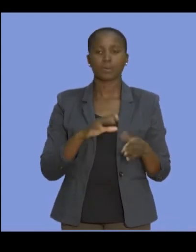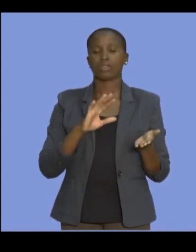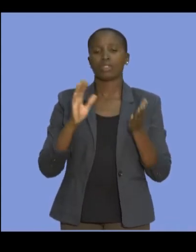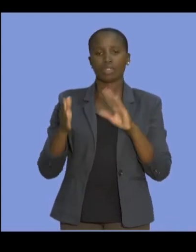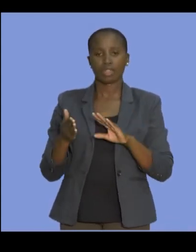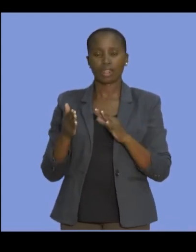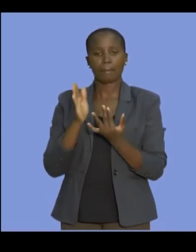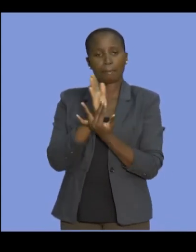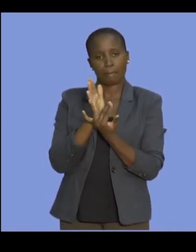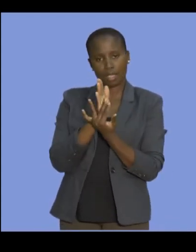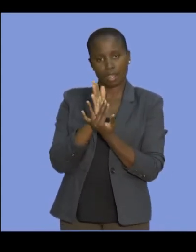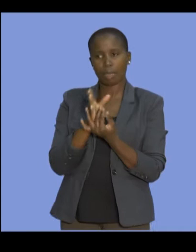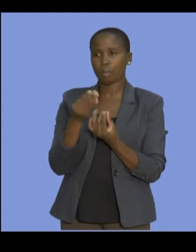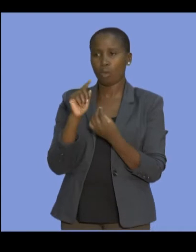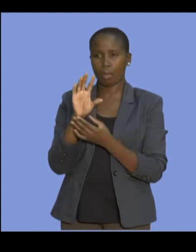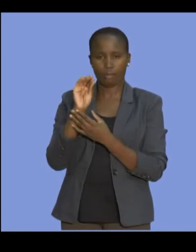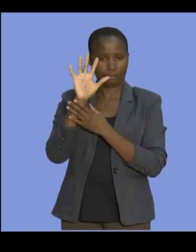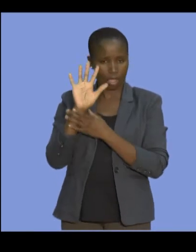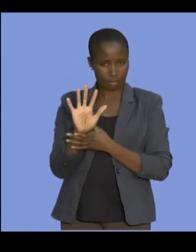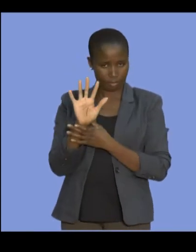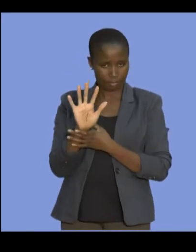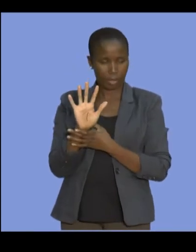Median 5, which is Q2.